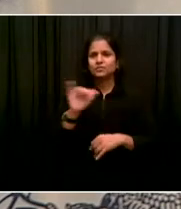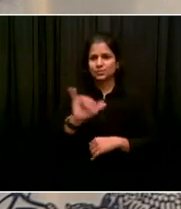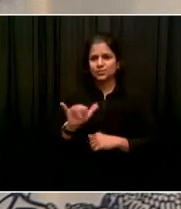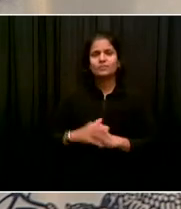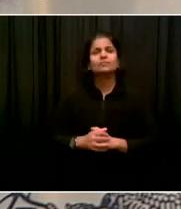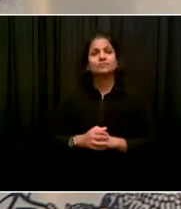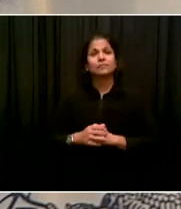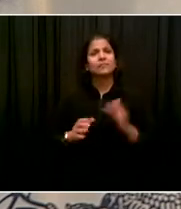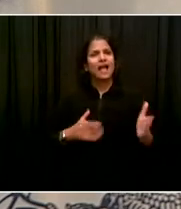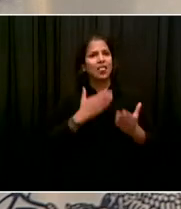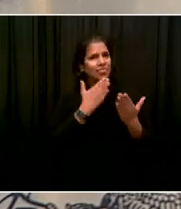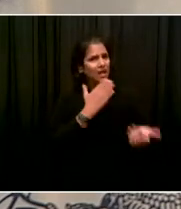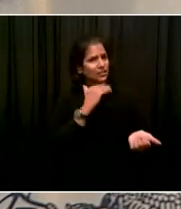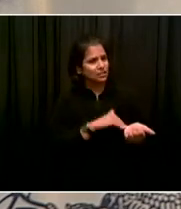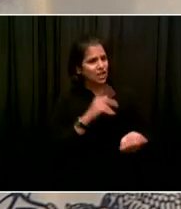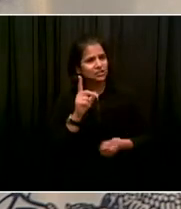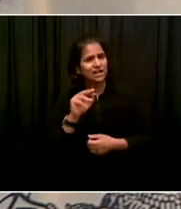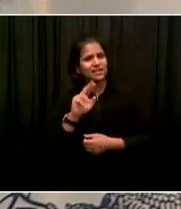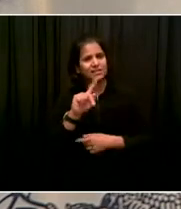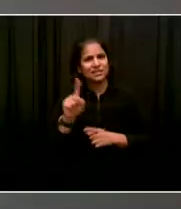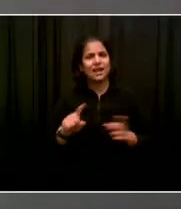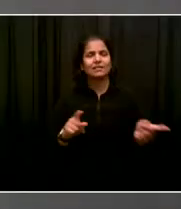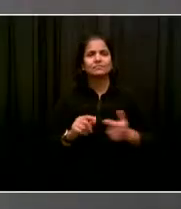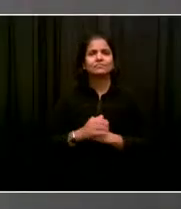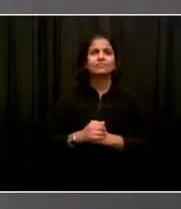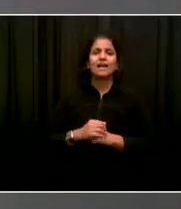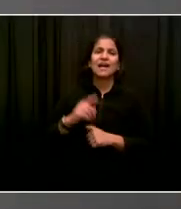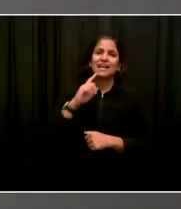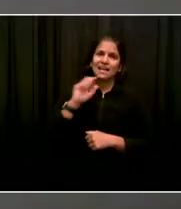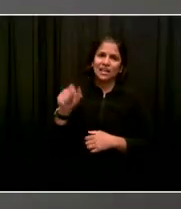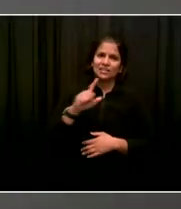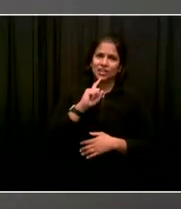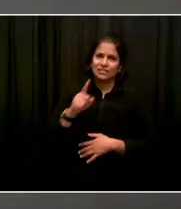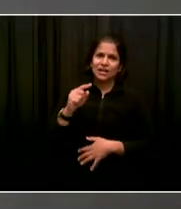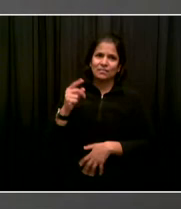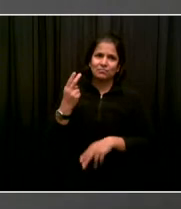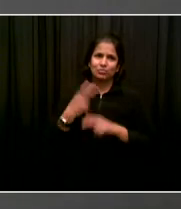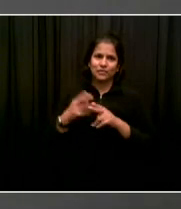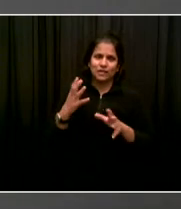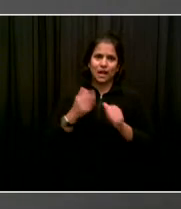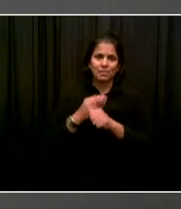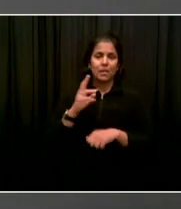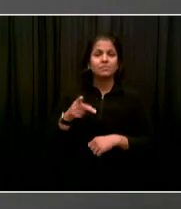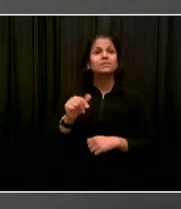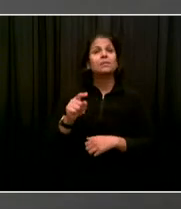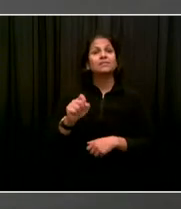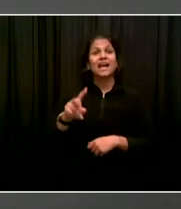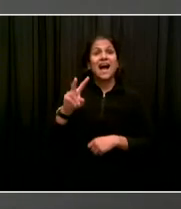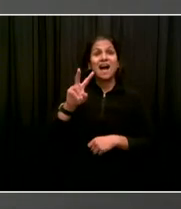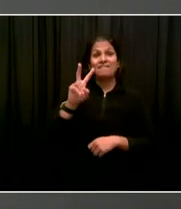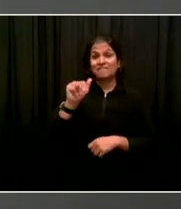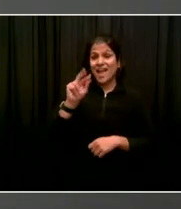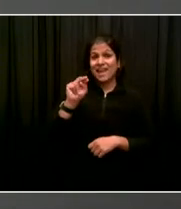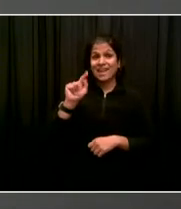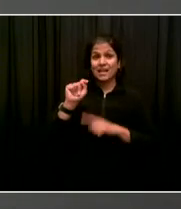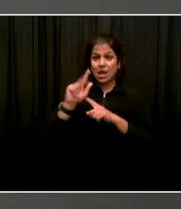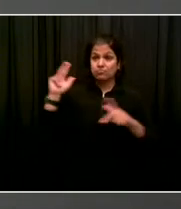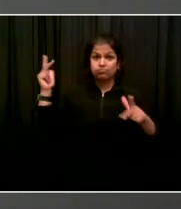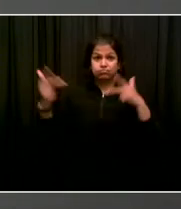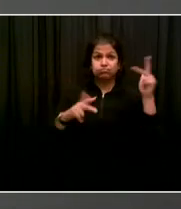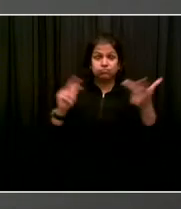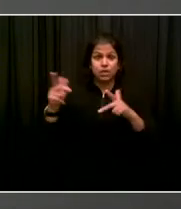I want to do a quick update. There will be an additional unit at Sunset within 60 minutes. It's already dispatched.